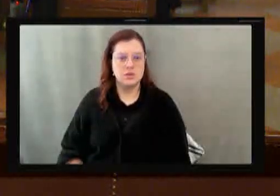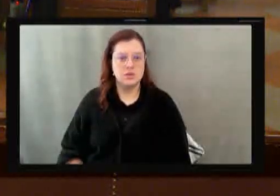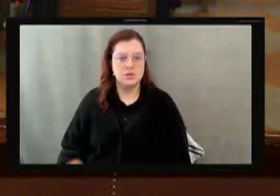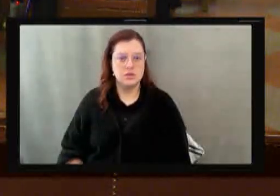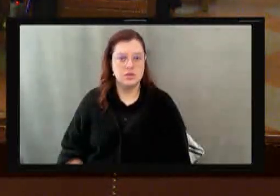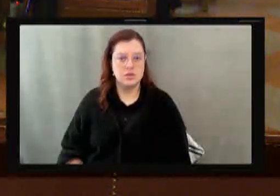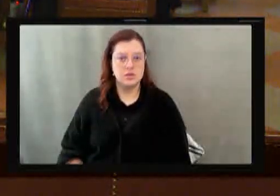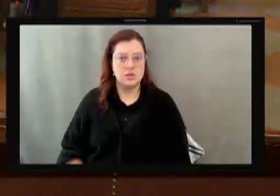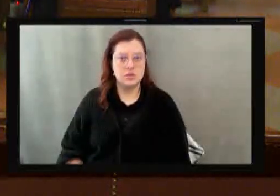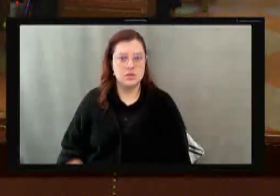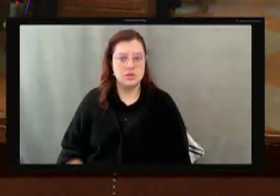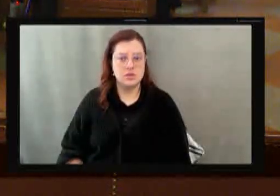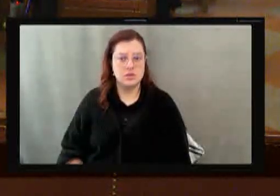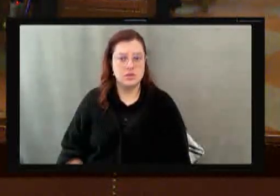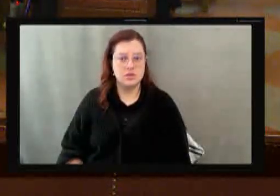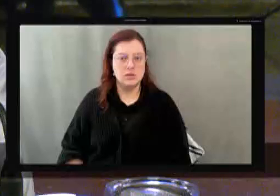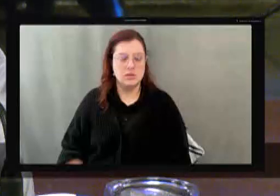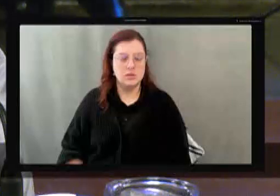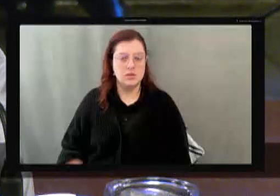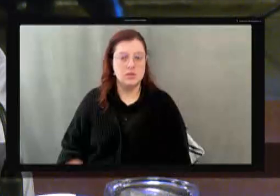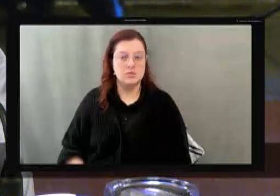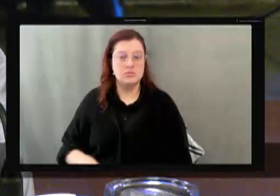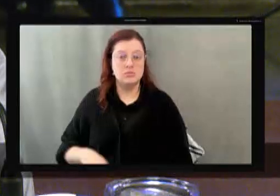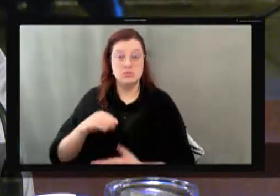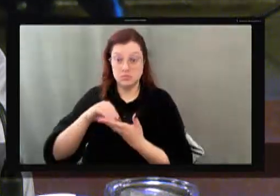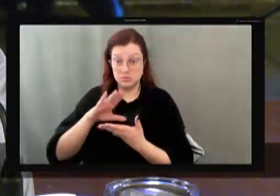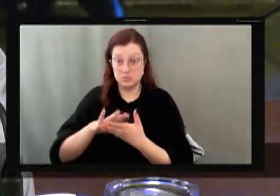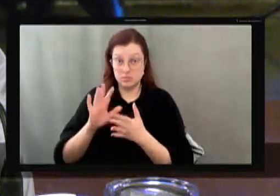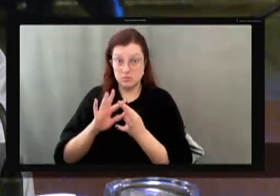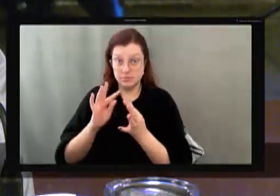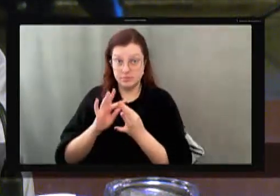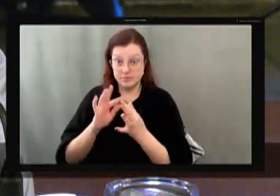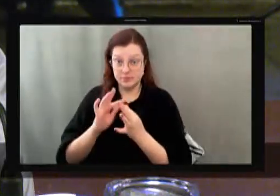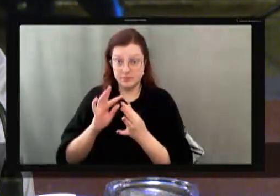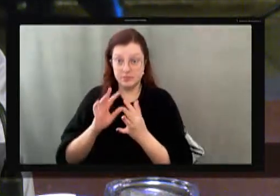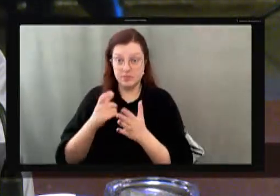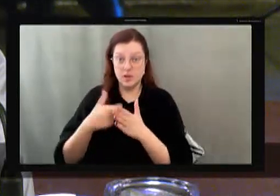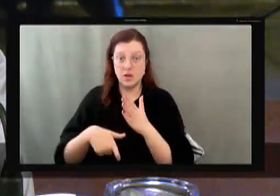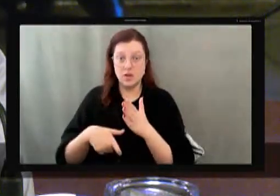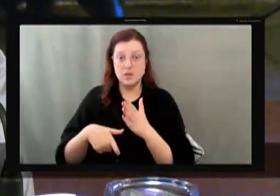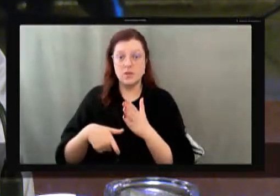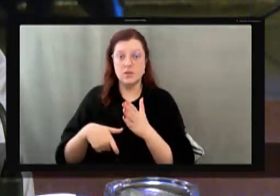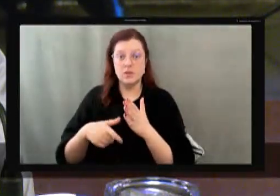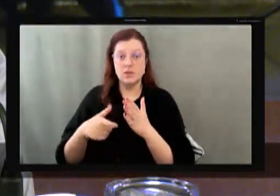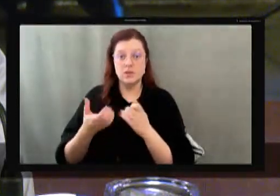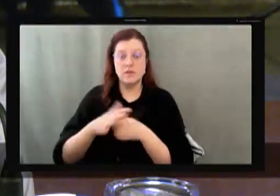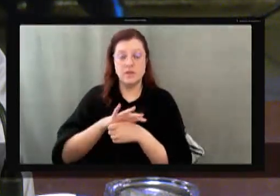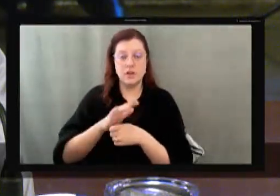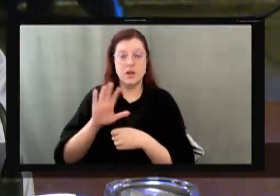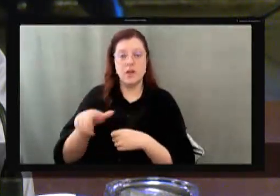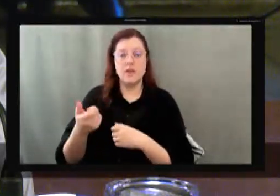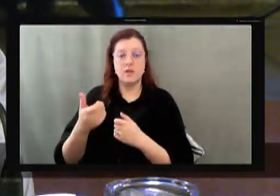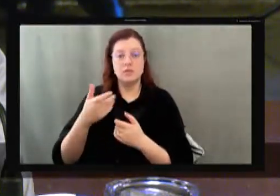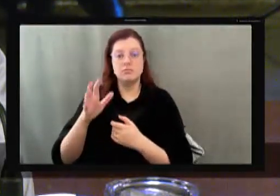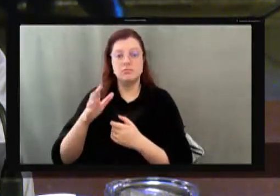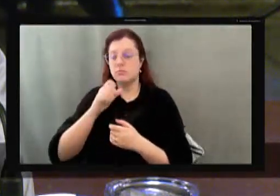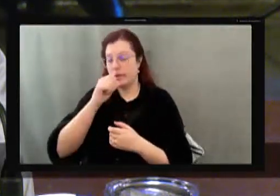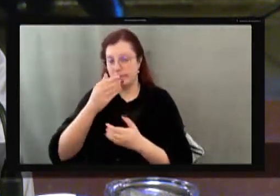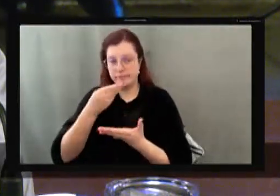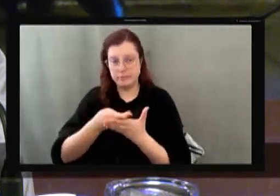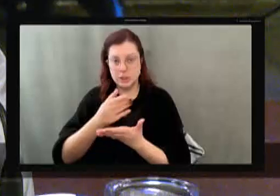So it's a, the note here says it's to cover the cost of the ESRI contract and other unbudgeted expenses.